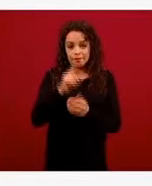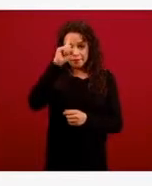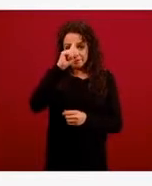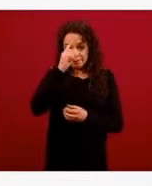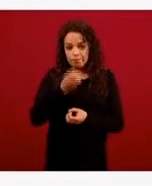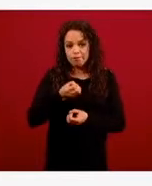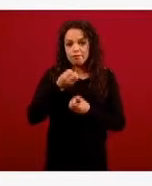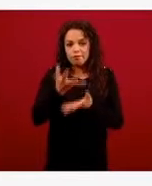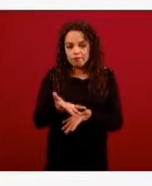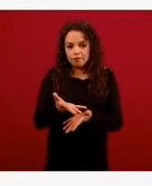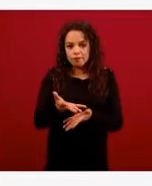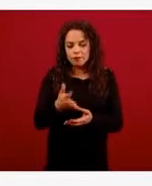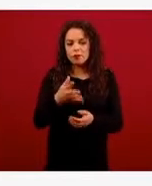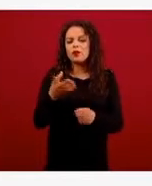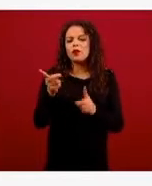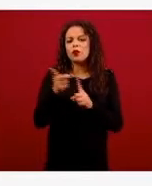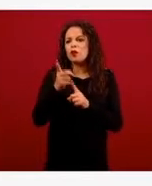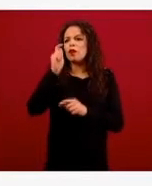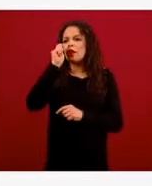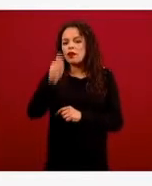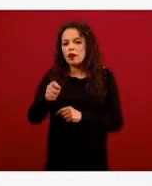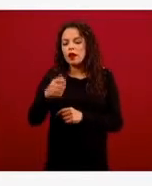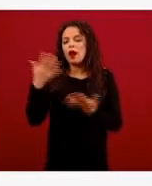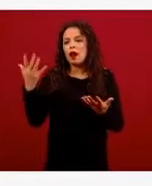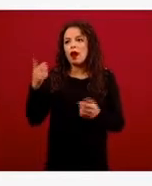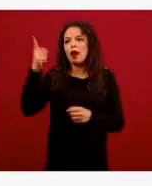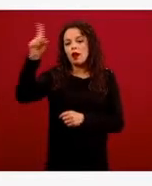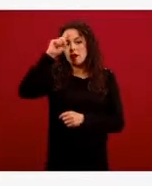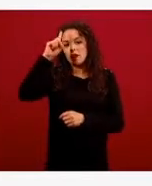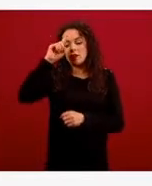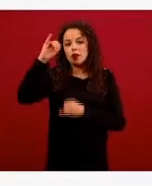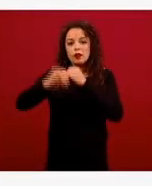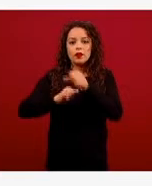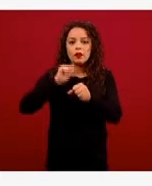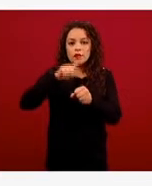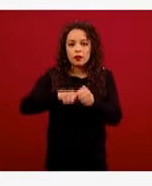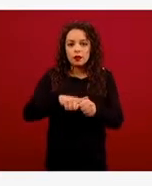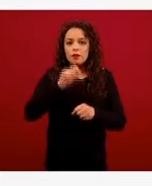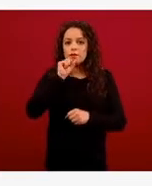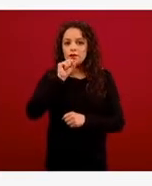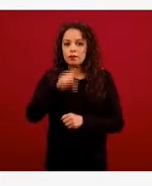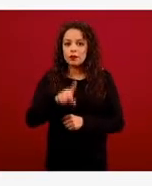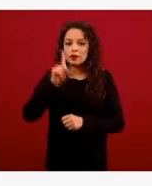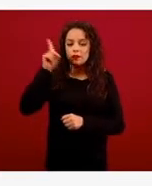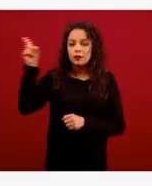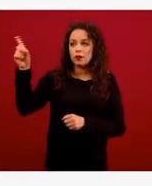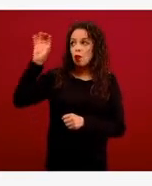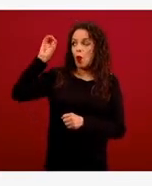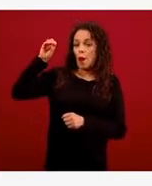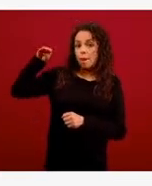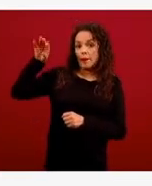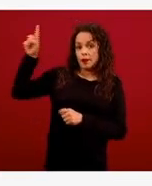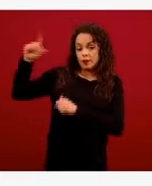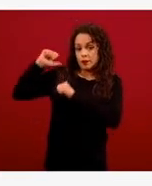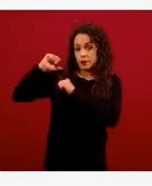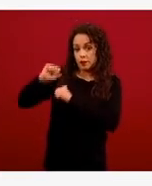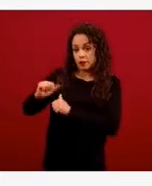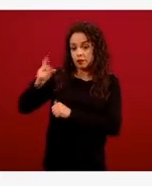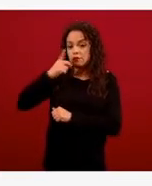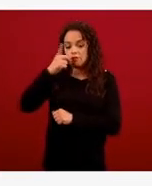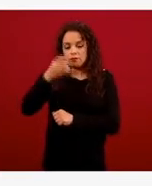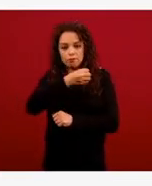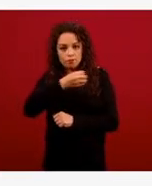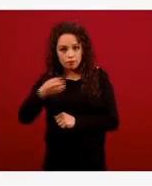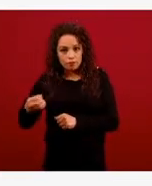in the handling of the dead bodies. We want to emphasize that the guidelines regarding this personal protection